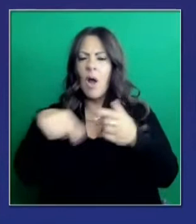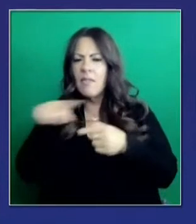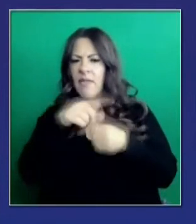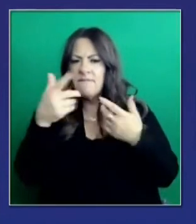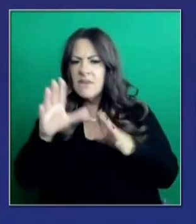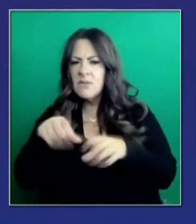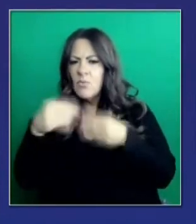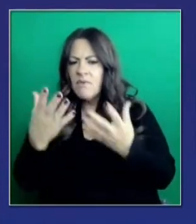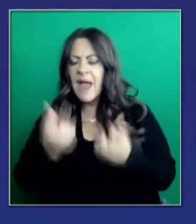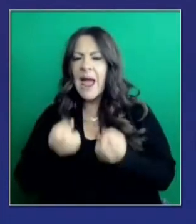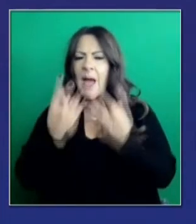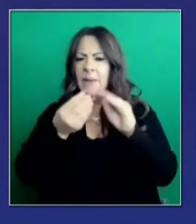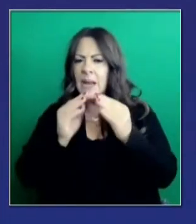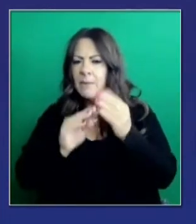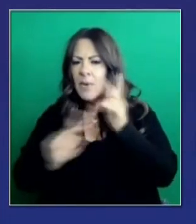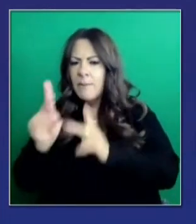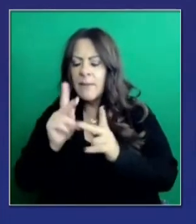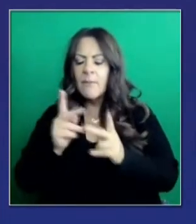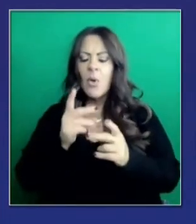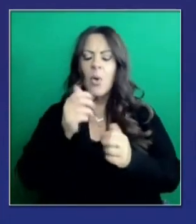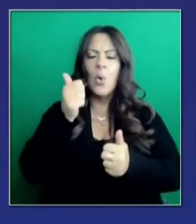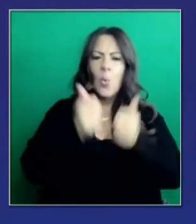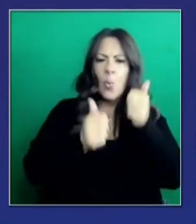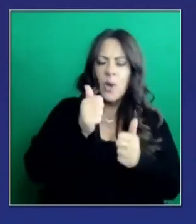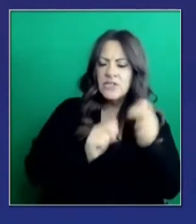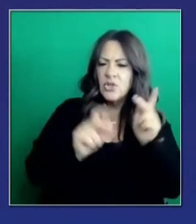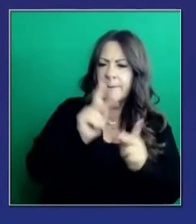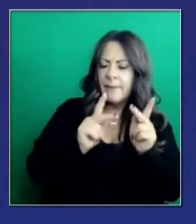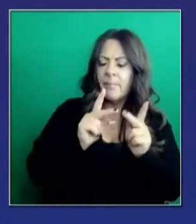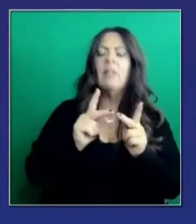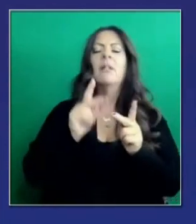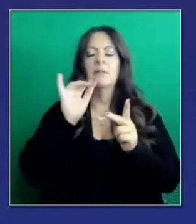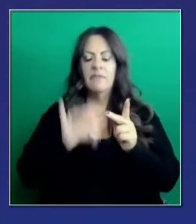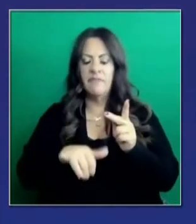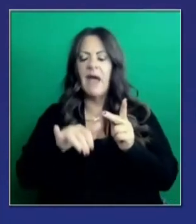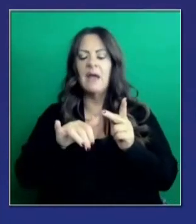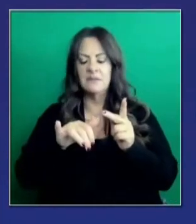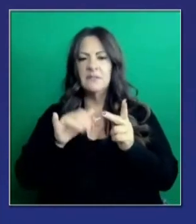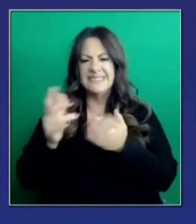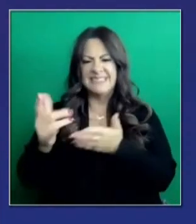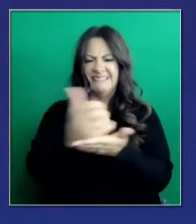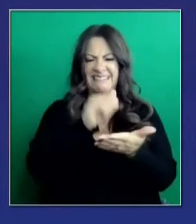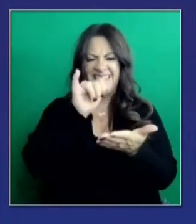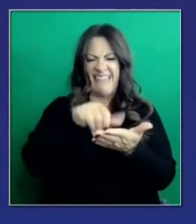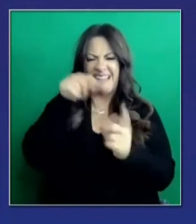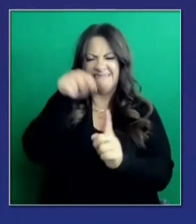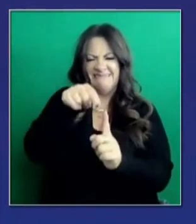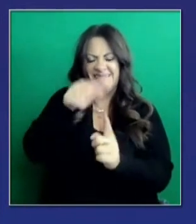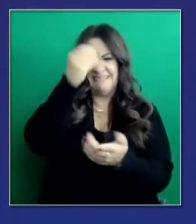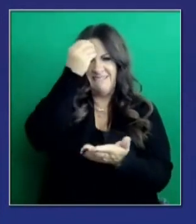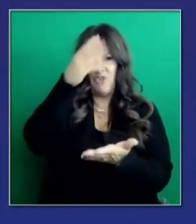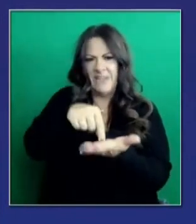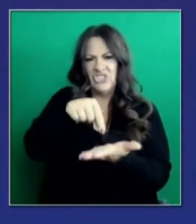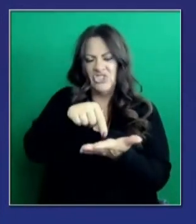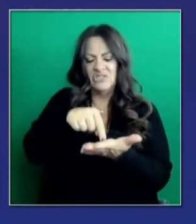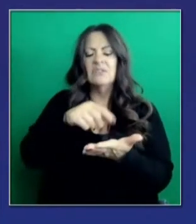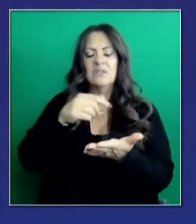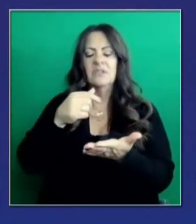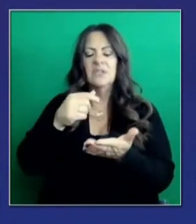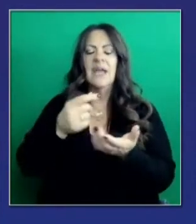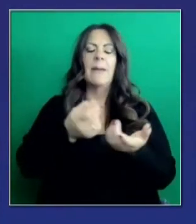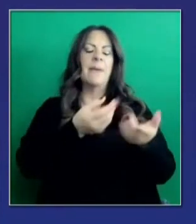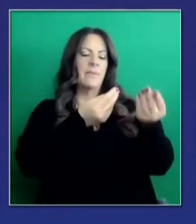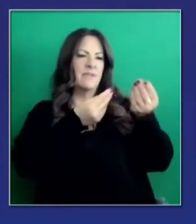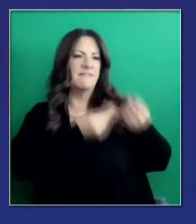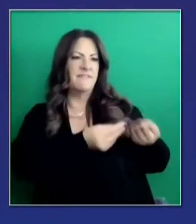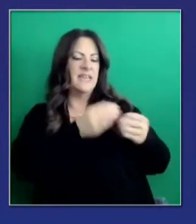address the supporting lag, which again is very stubborn but very real. Those national numbers you see do not reflect